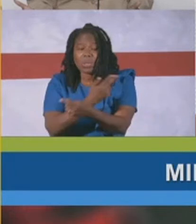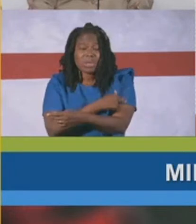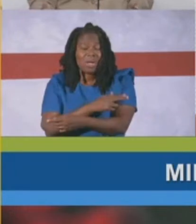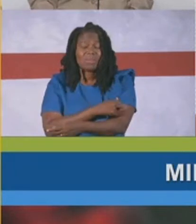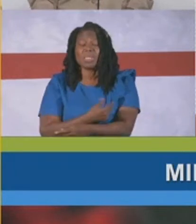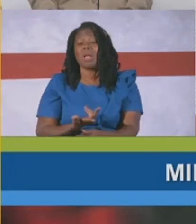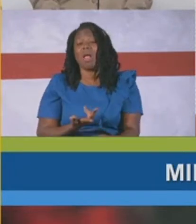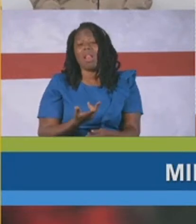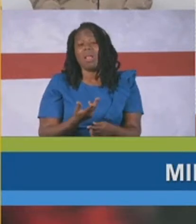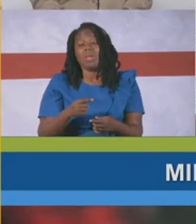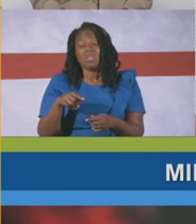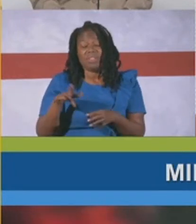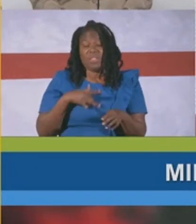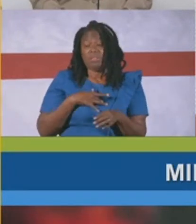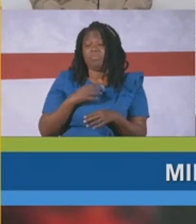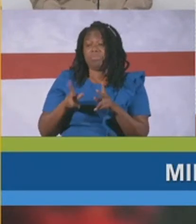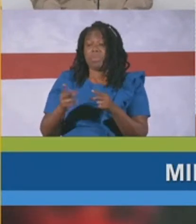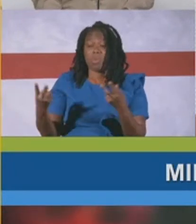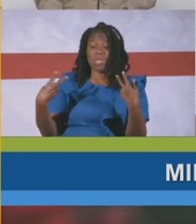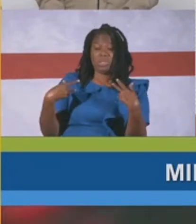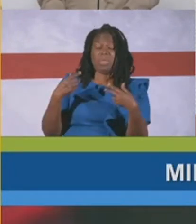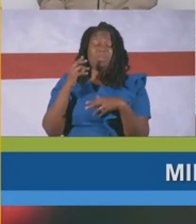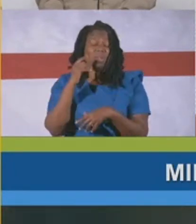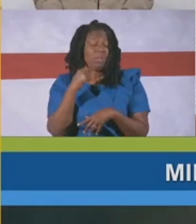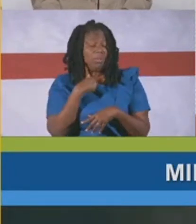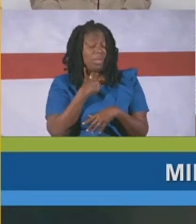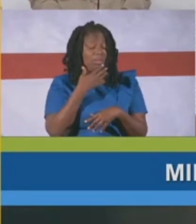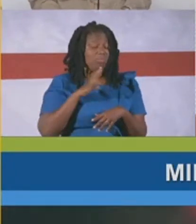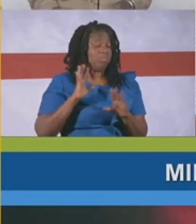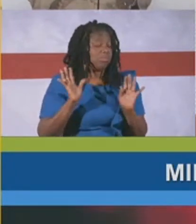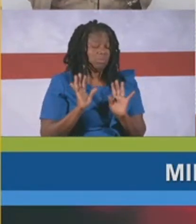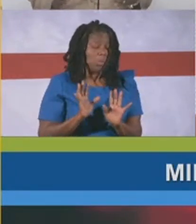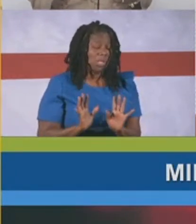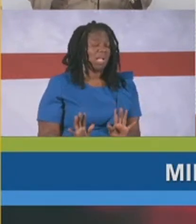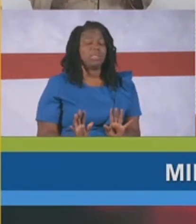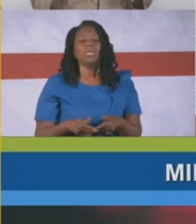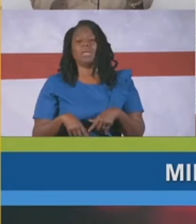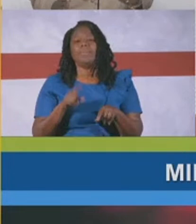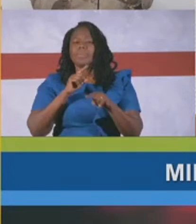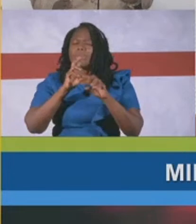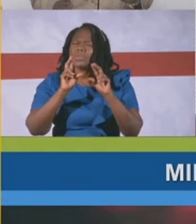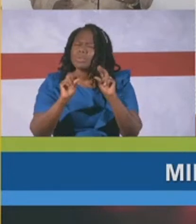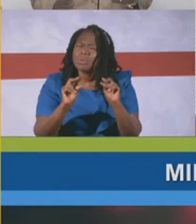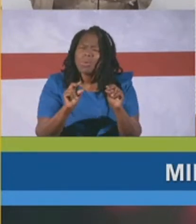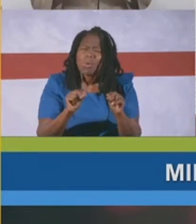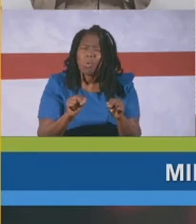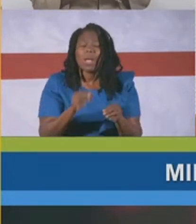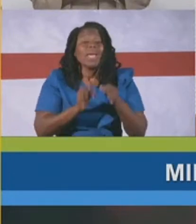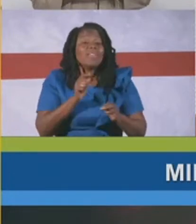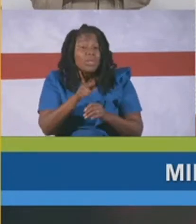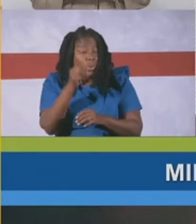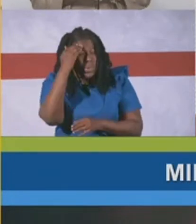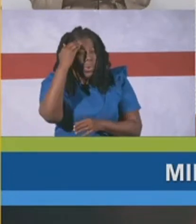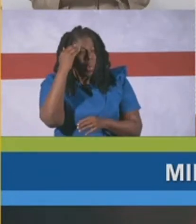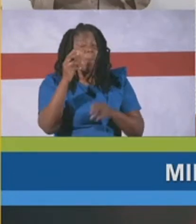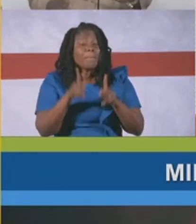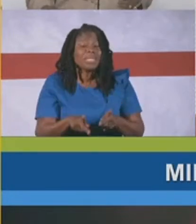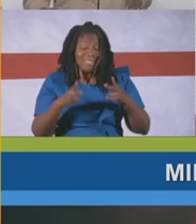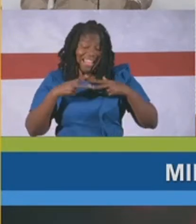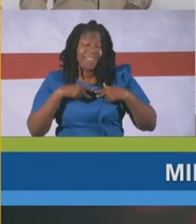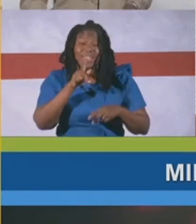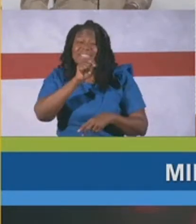than they should. I want to encourage all that if you know someone who has TB, that we try to